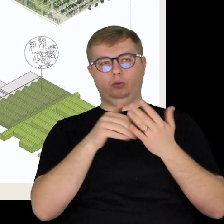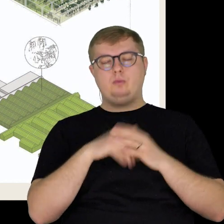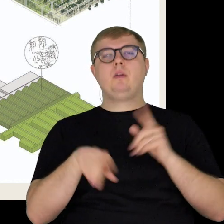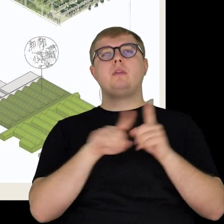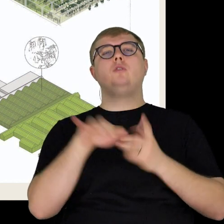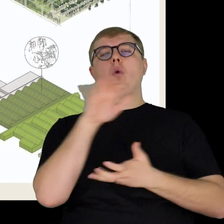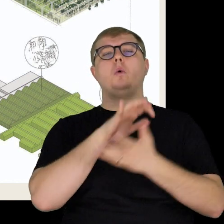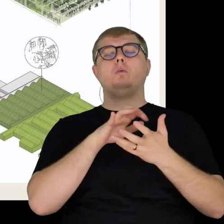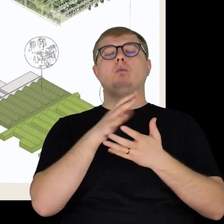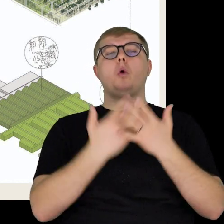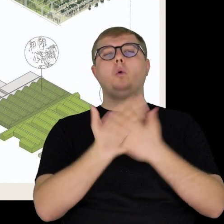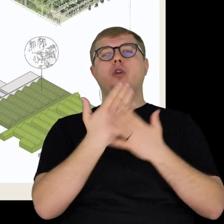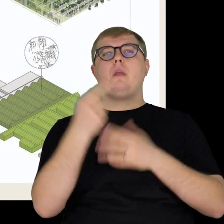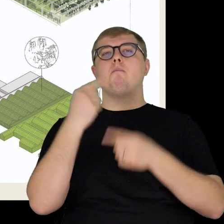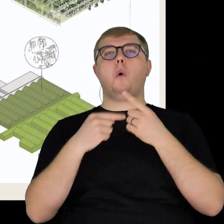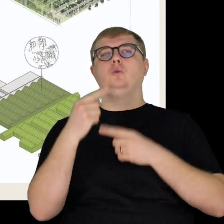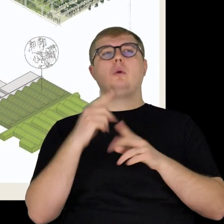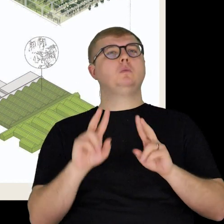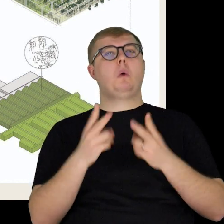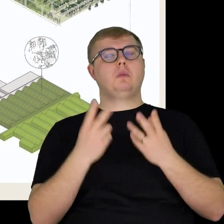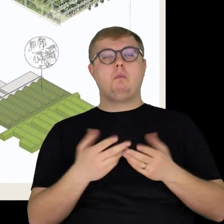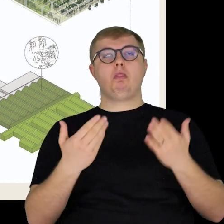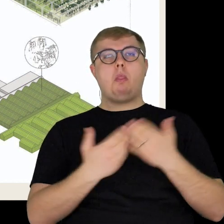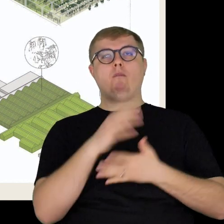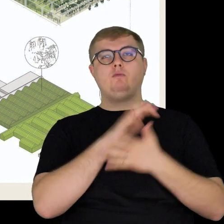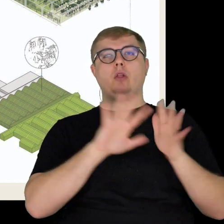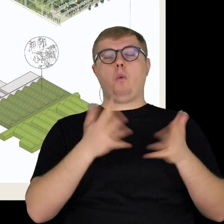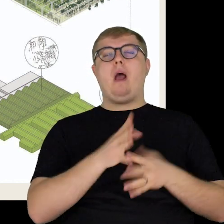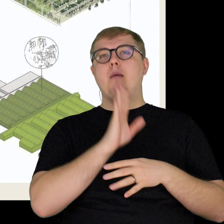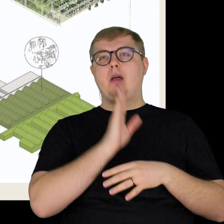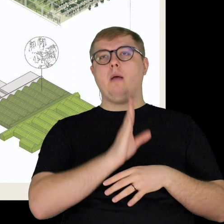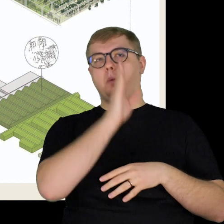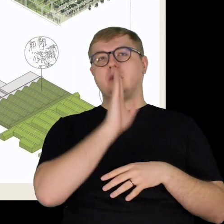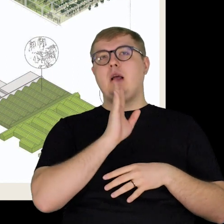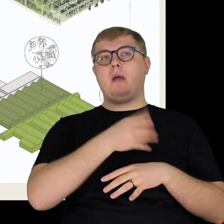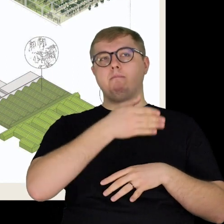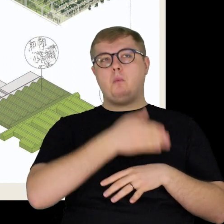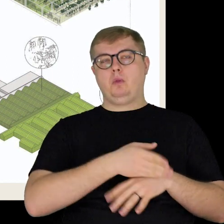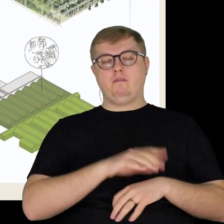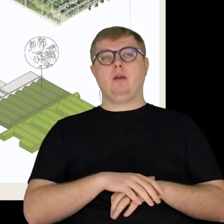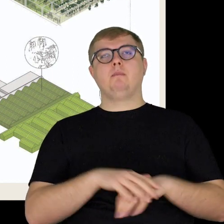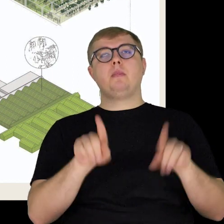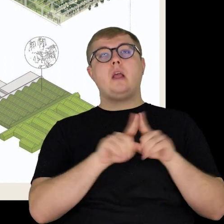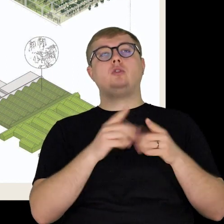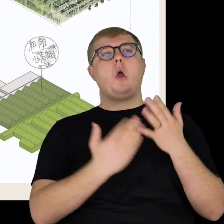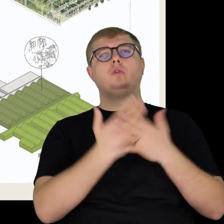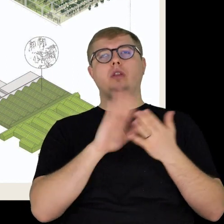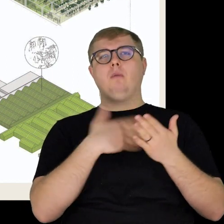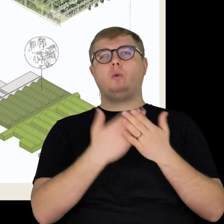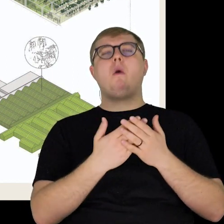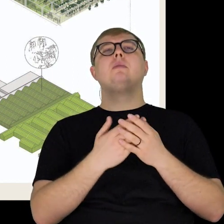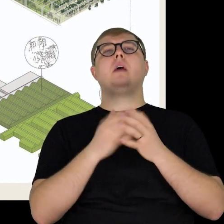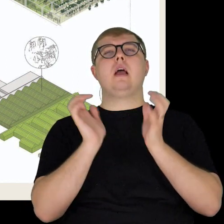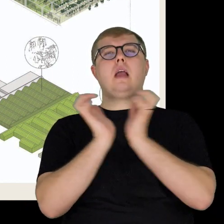New World, i.e. sort of North and South America, in contrast to plants that, in this case cacti, is what the plants that we were looking at, that come from the Old